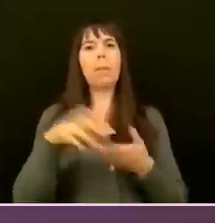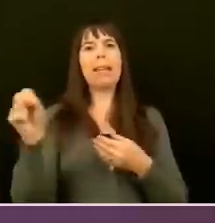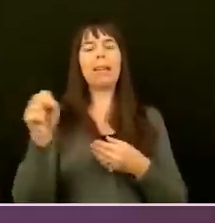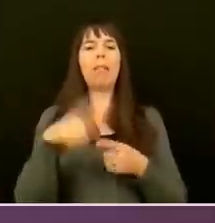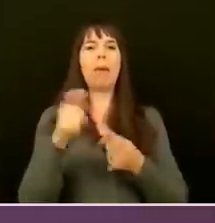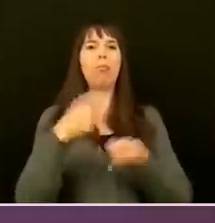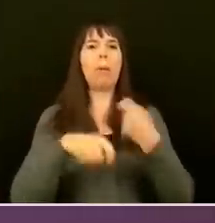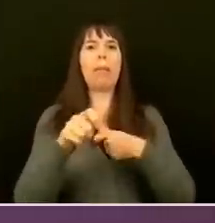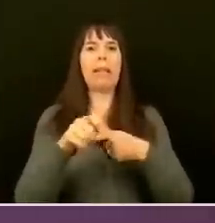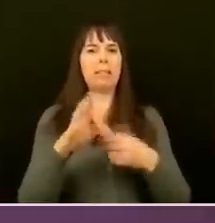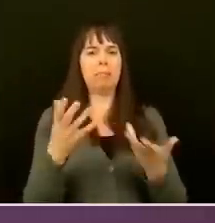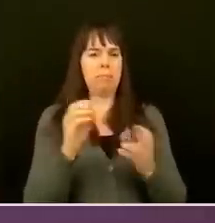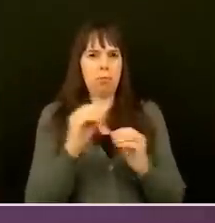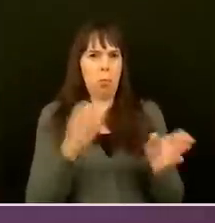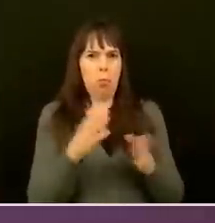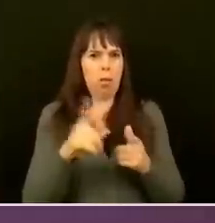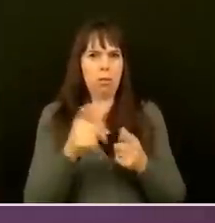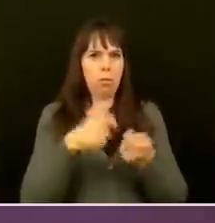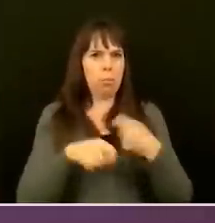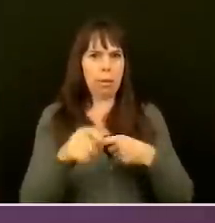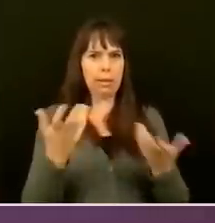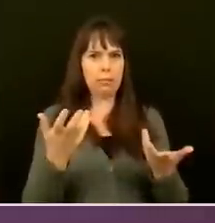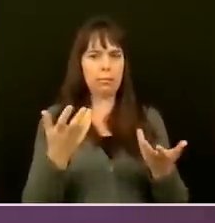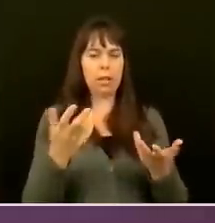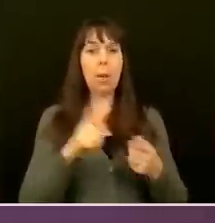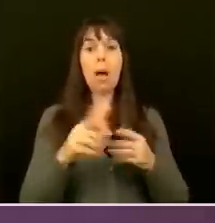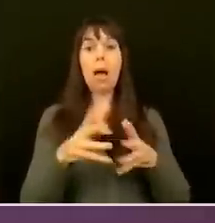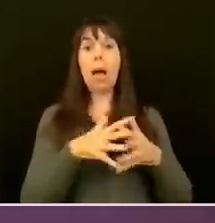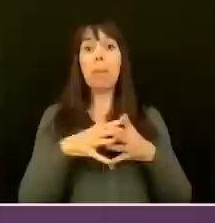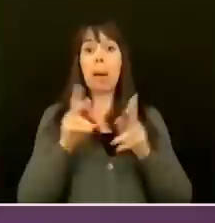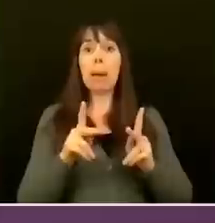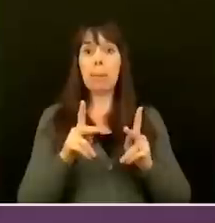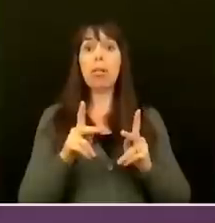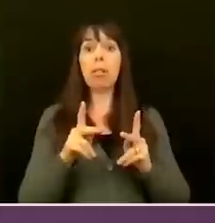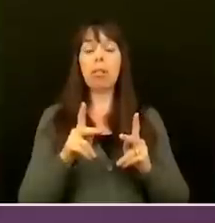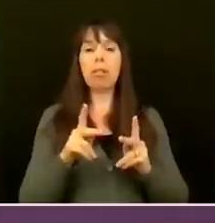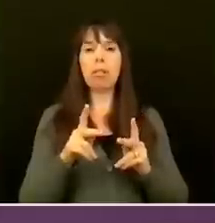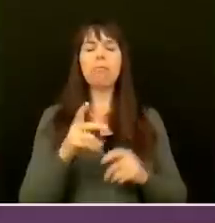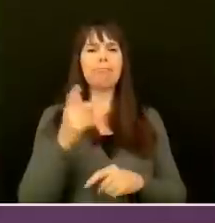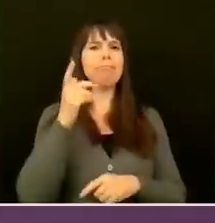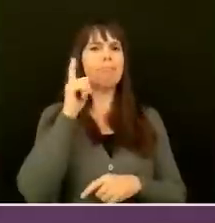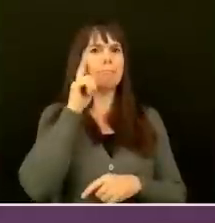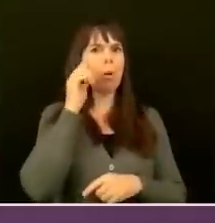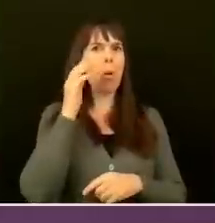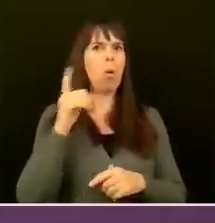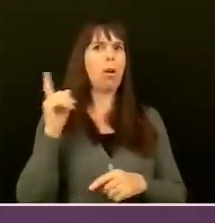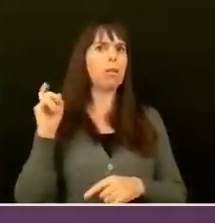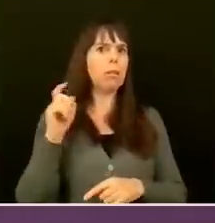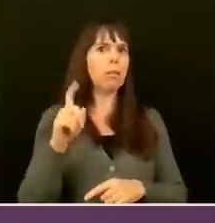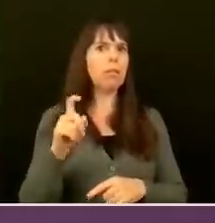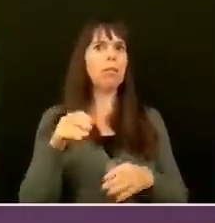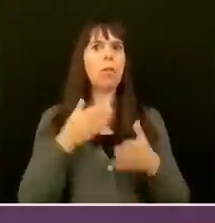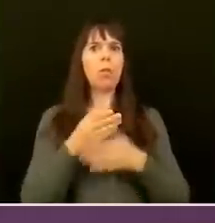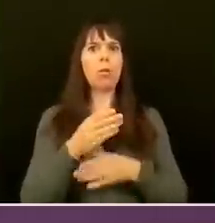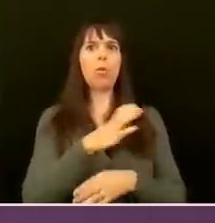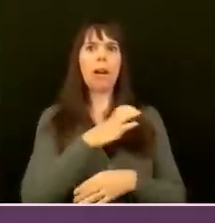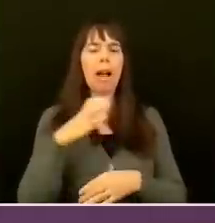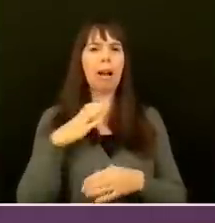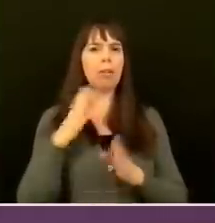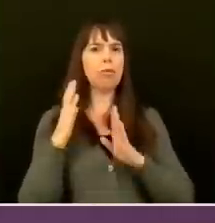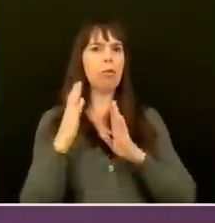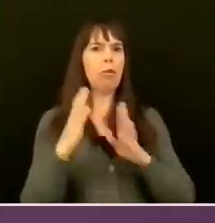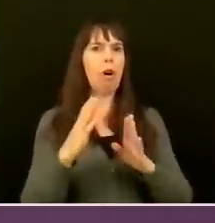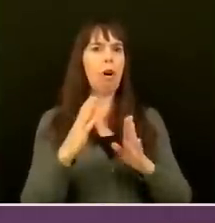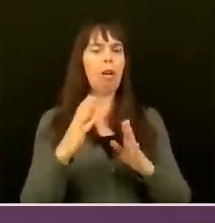plan. But the American people have been coming, walking the halls of Congress from everywhere, from